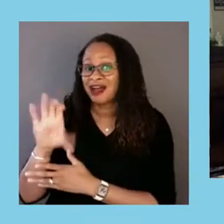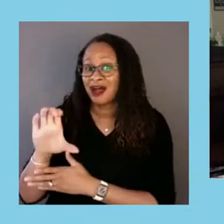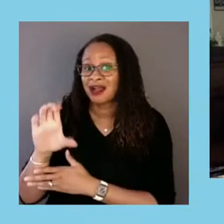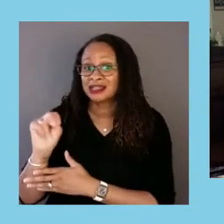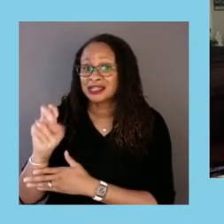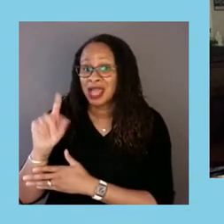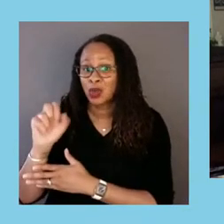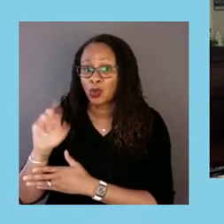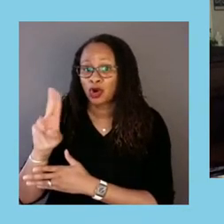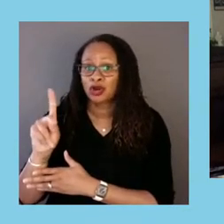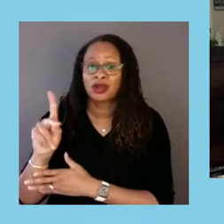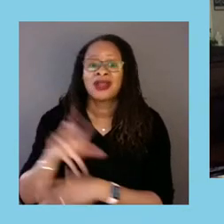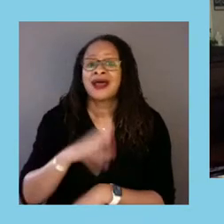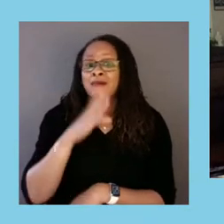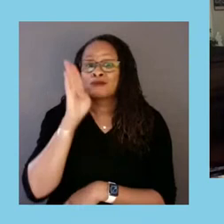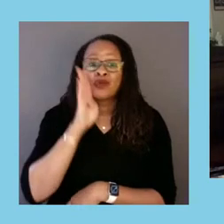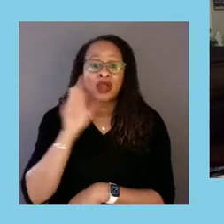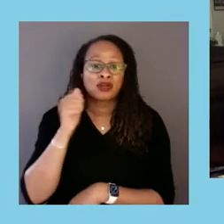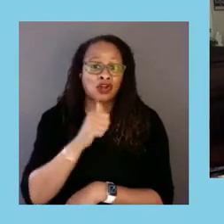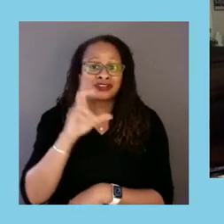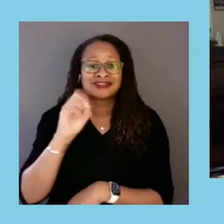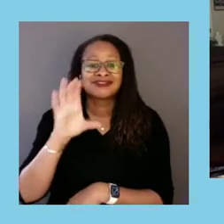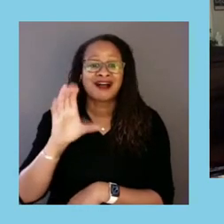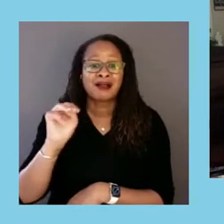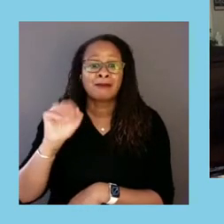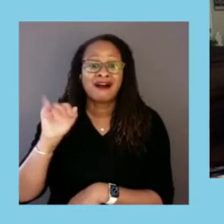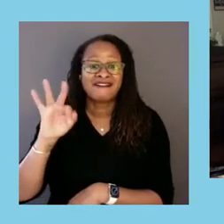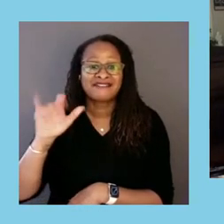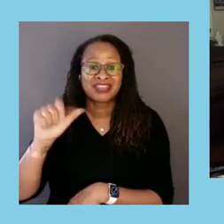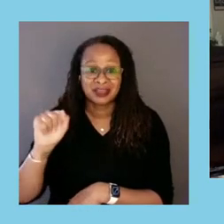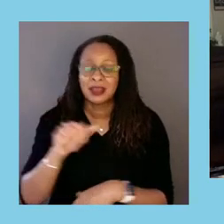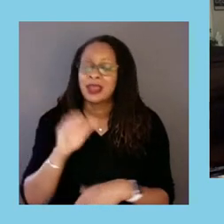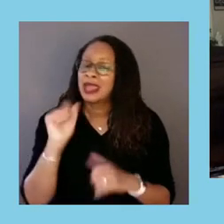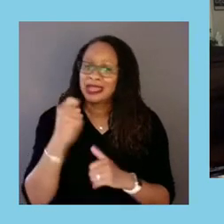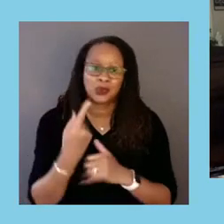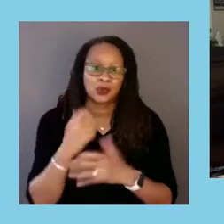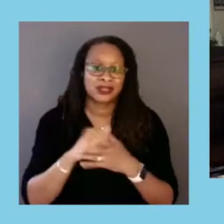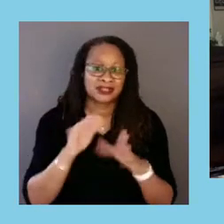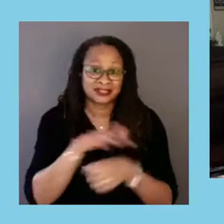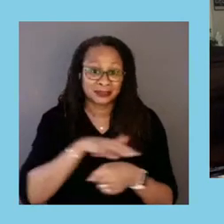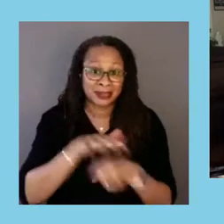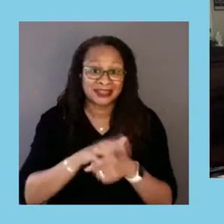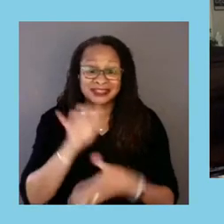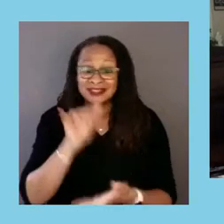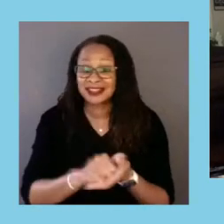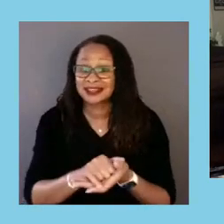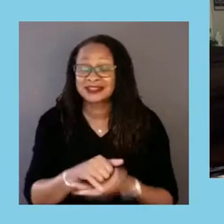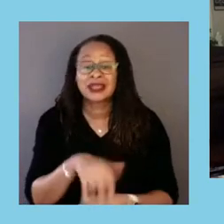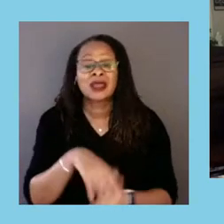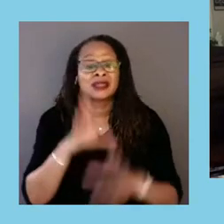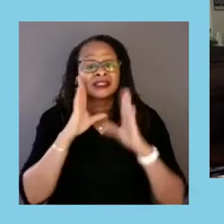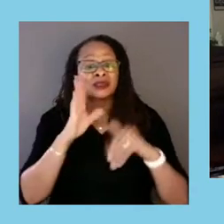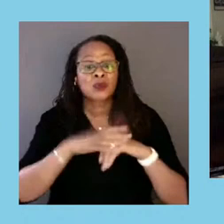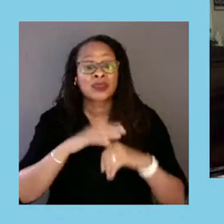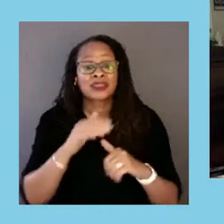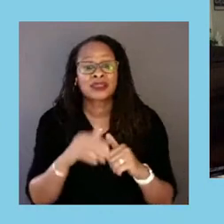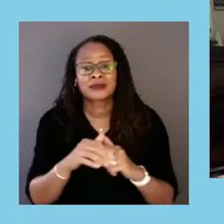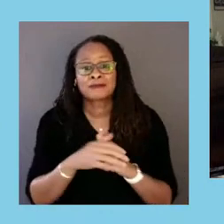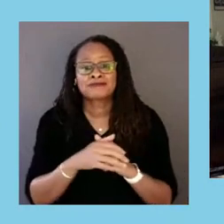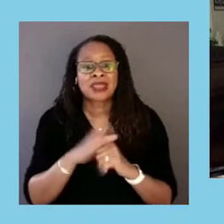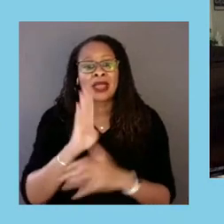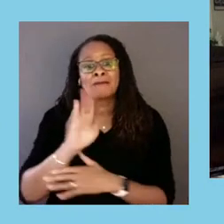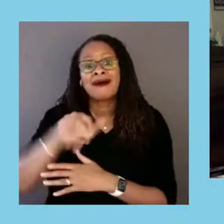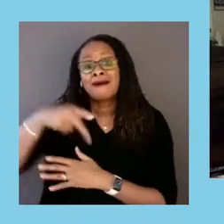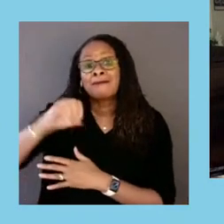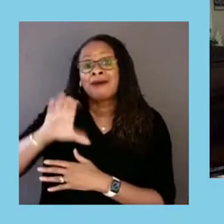Doc Mafia, anybody in this space that's dealing with people of color, or whether we say BIPOCs now, you